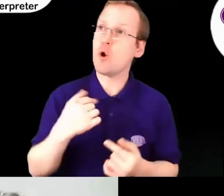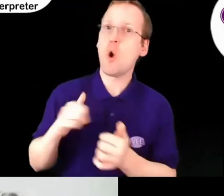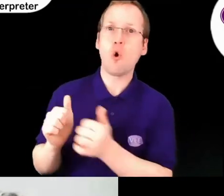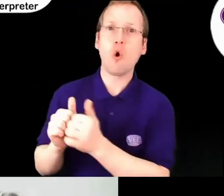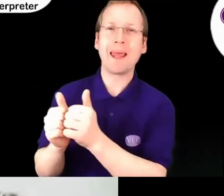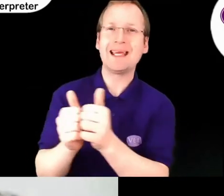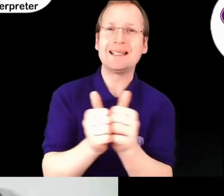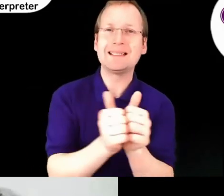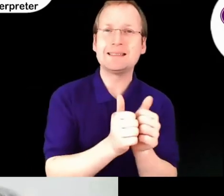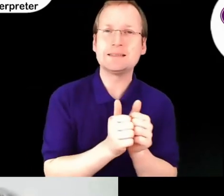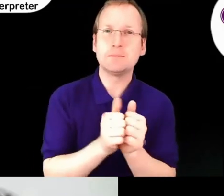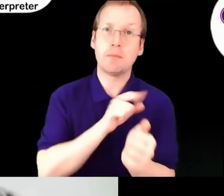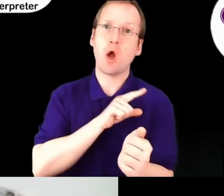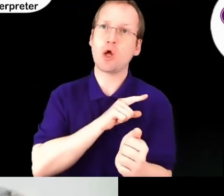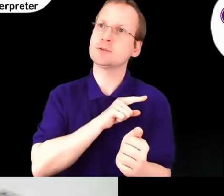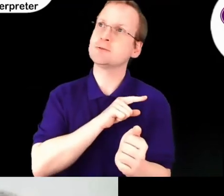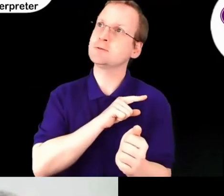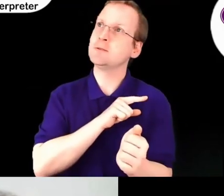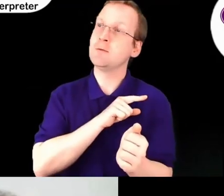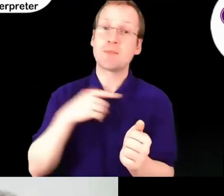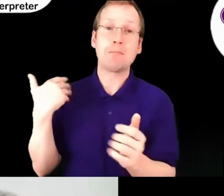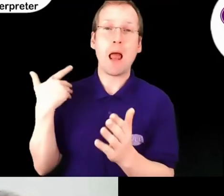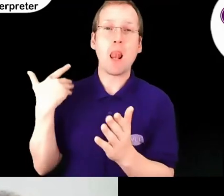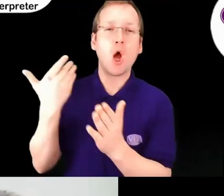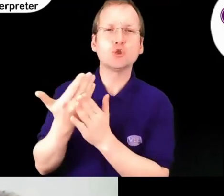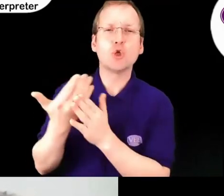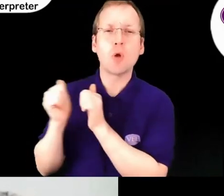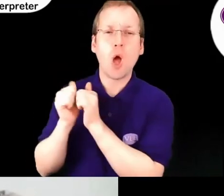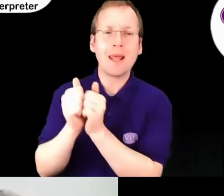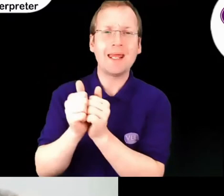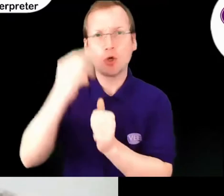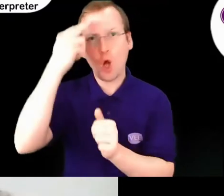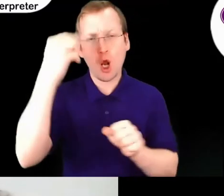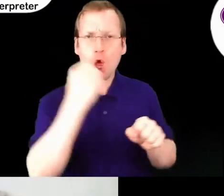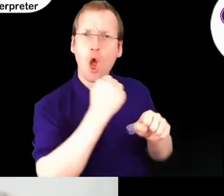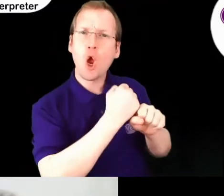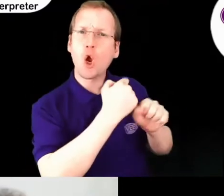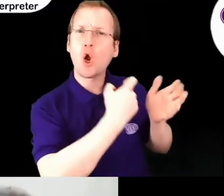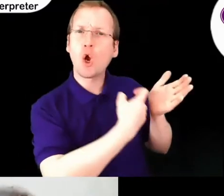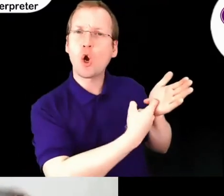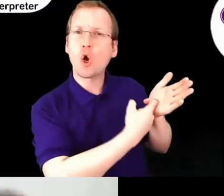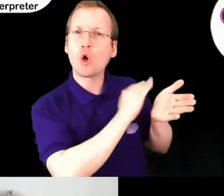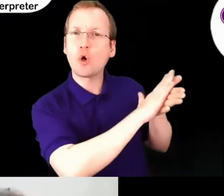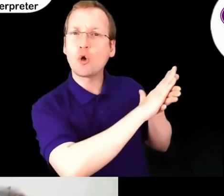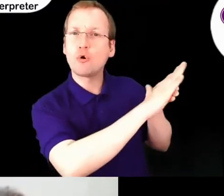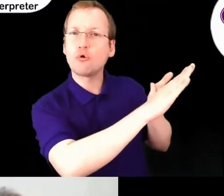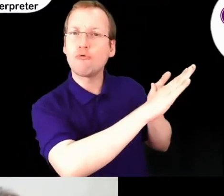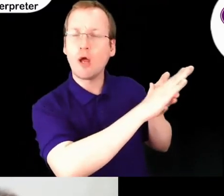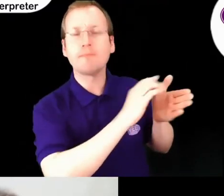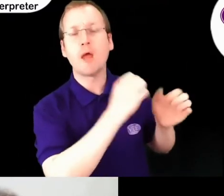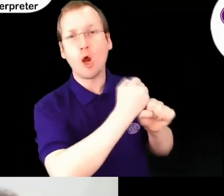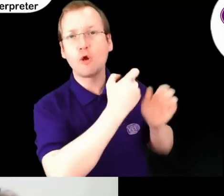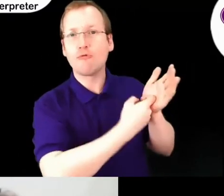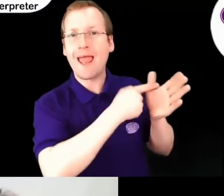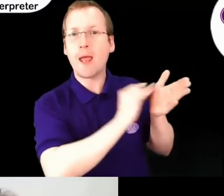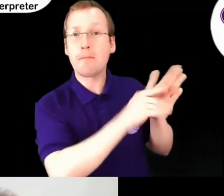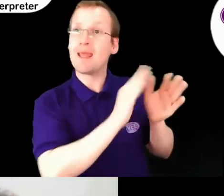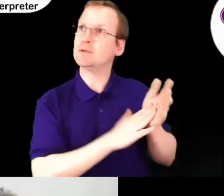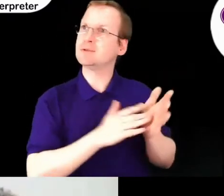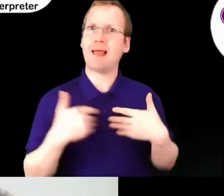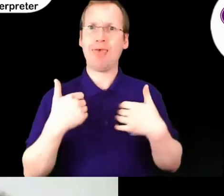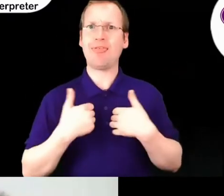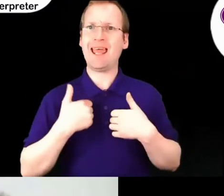particularly. My long-term colleague, who's called Graham. Graham's a very, you know, full-blooded, healthy heterosexual, but